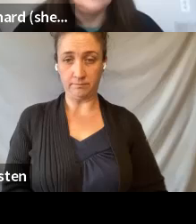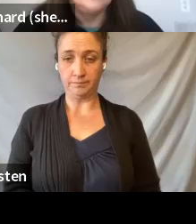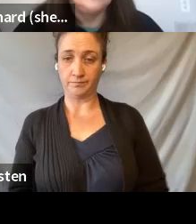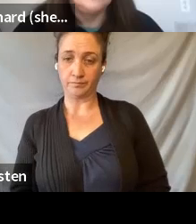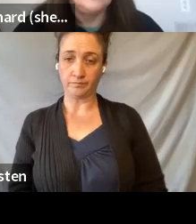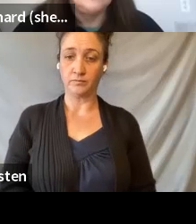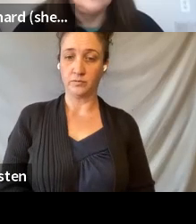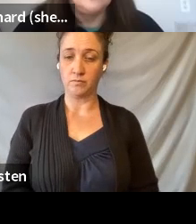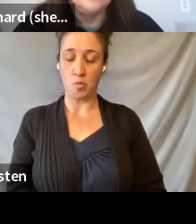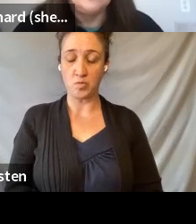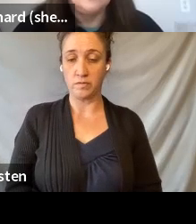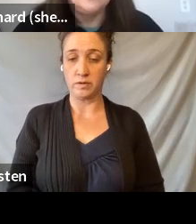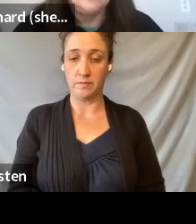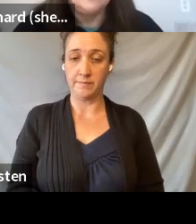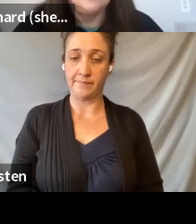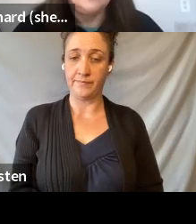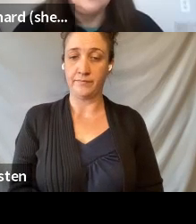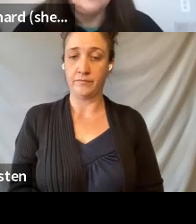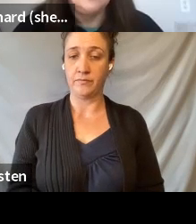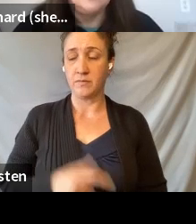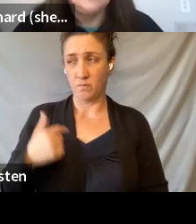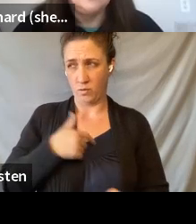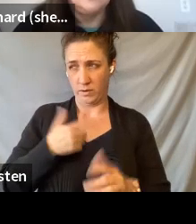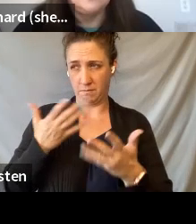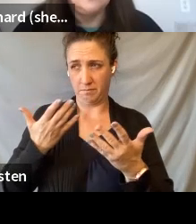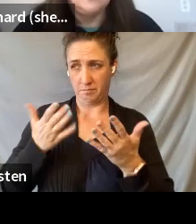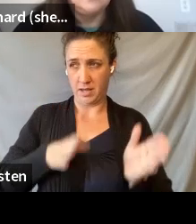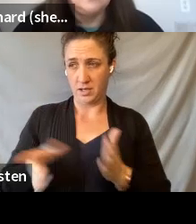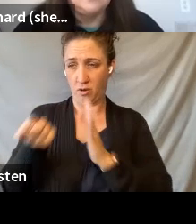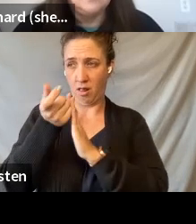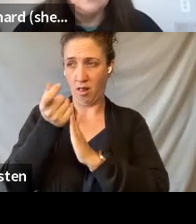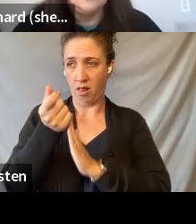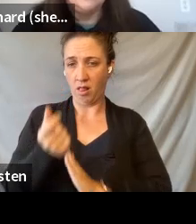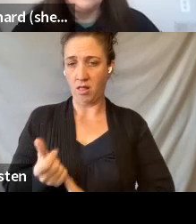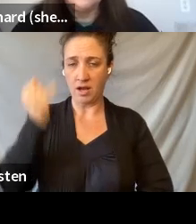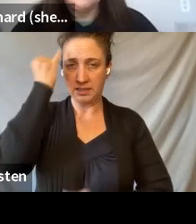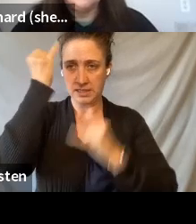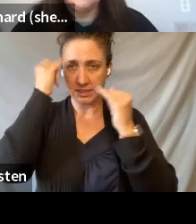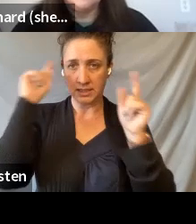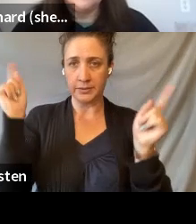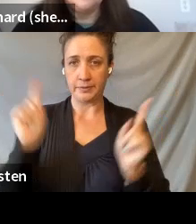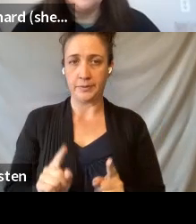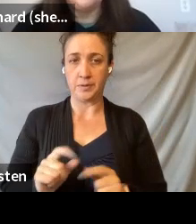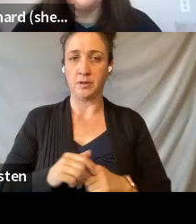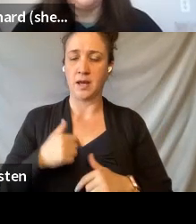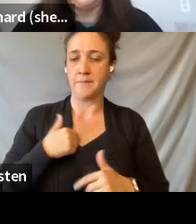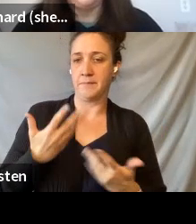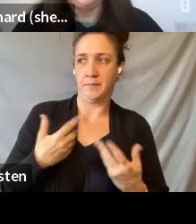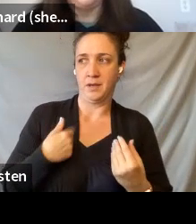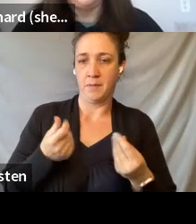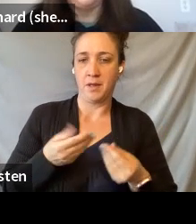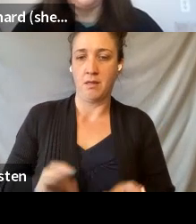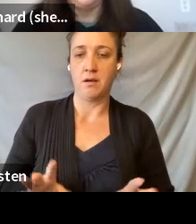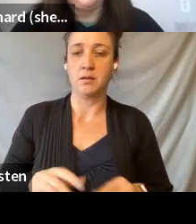Were we going to narrow the ideas down? I might have got lost here because I was.